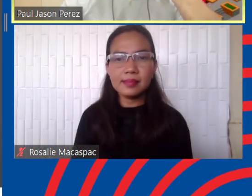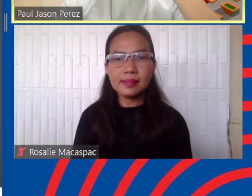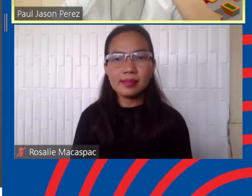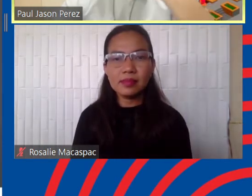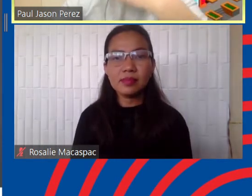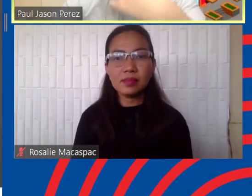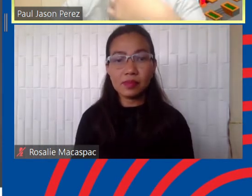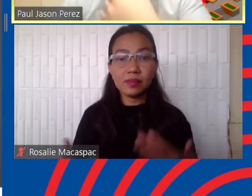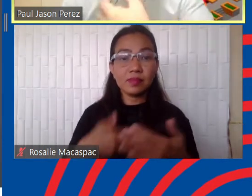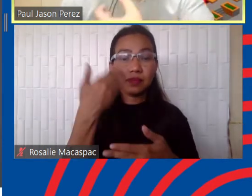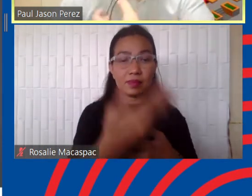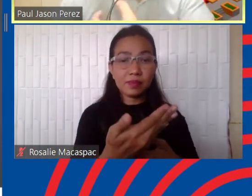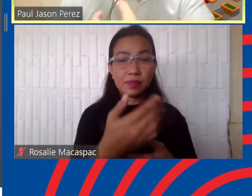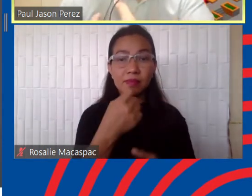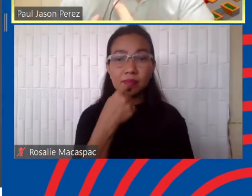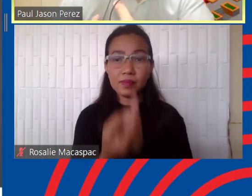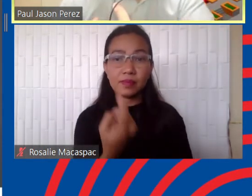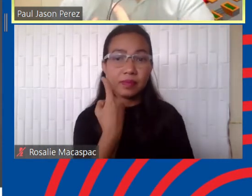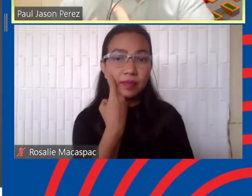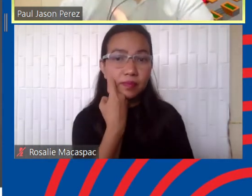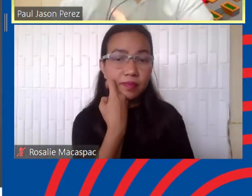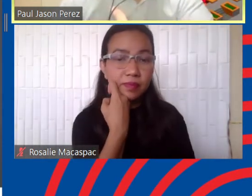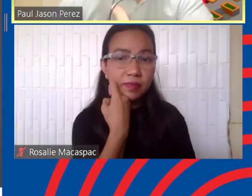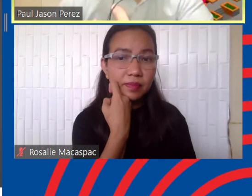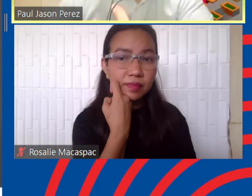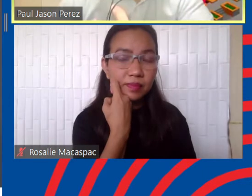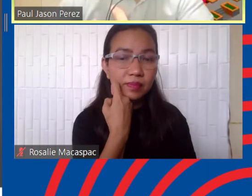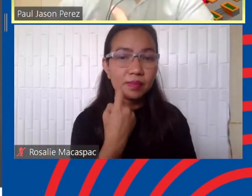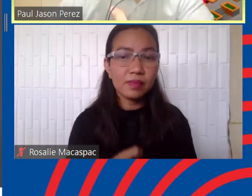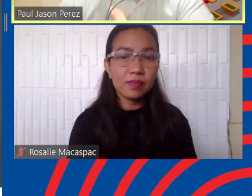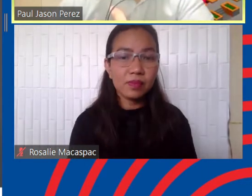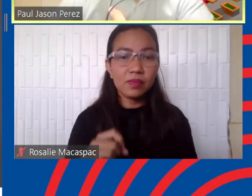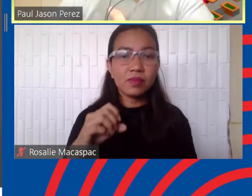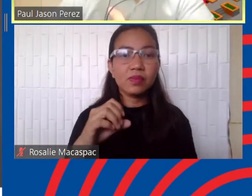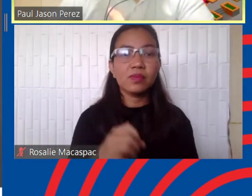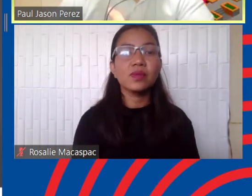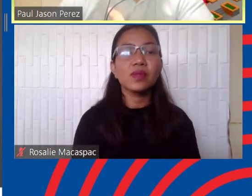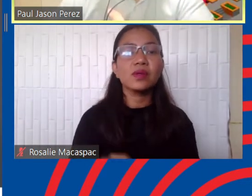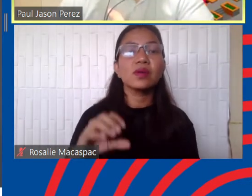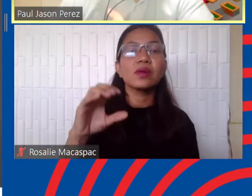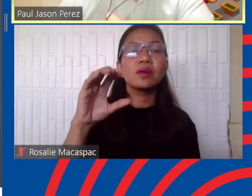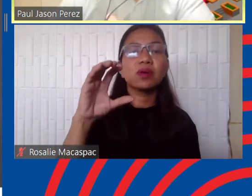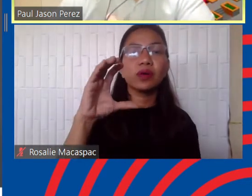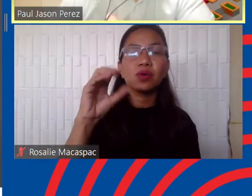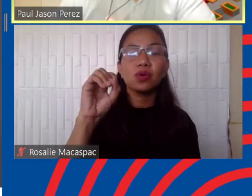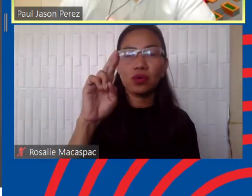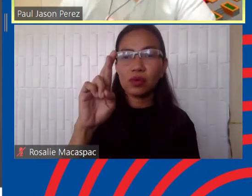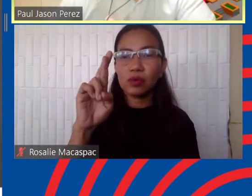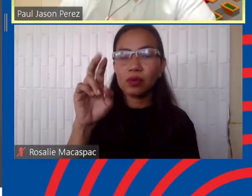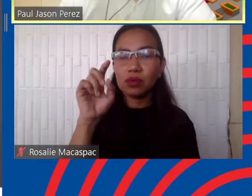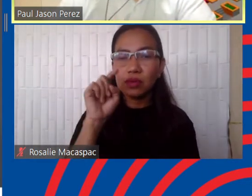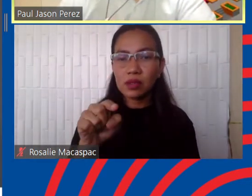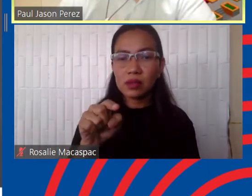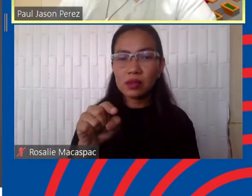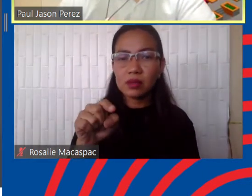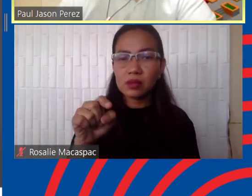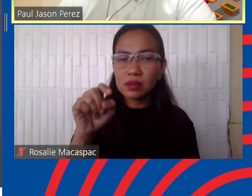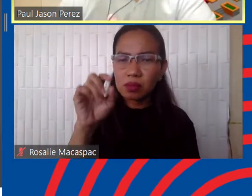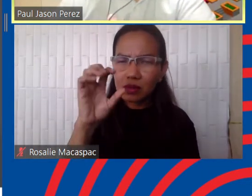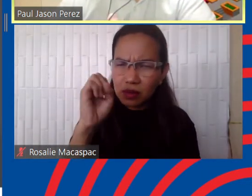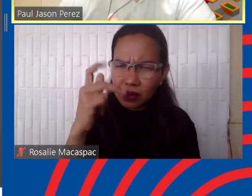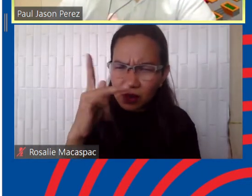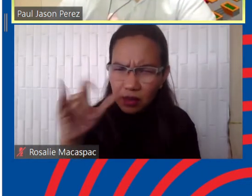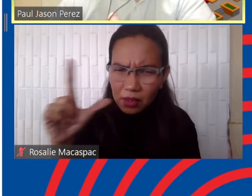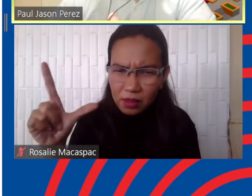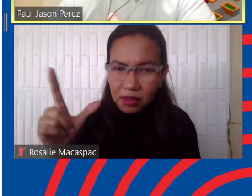And then, as I mentioned earlier, there is the Core Trust Seal. You can use this to